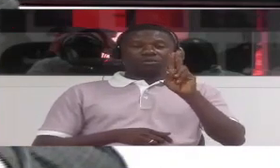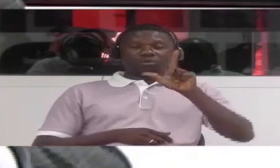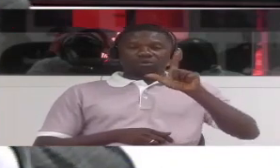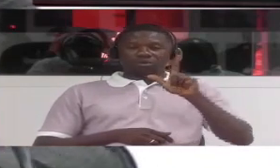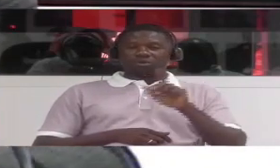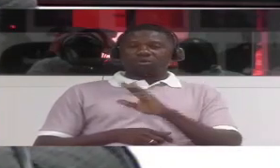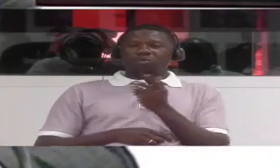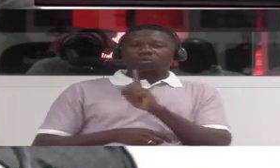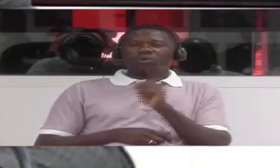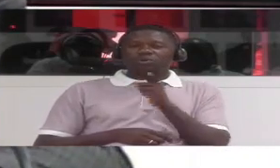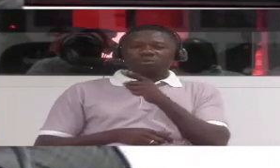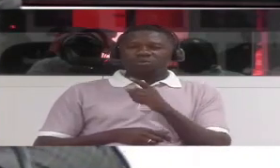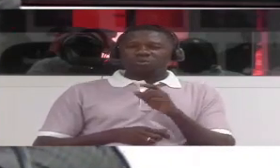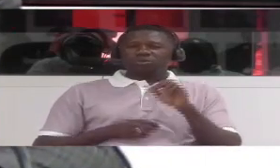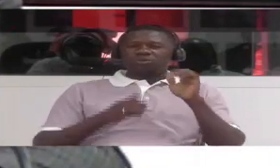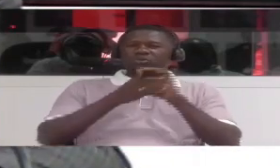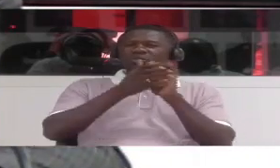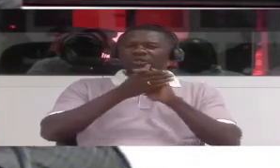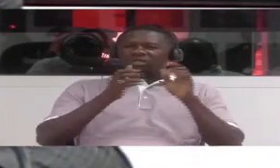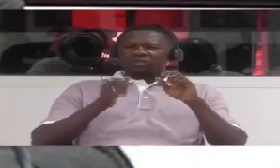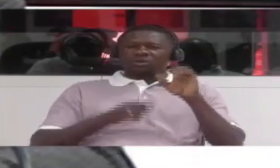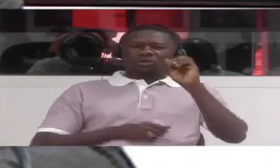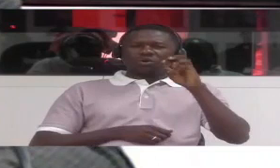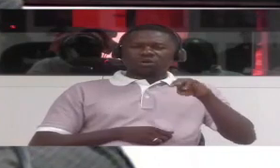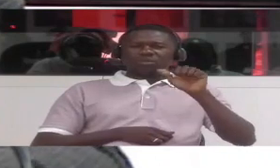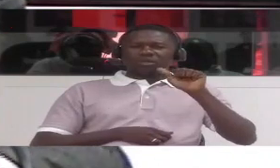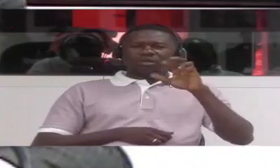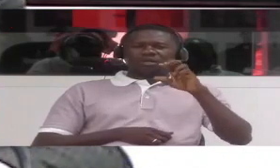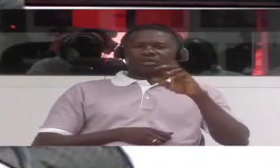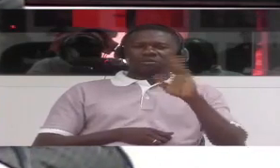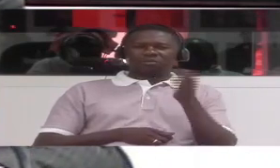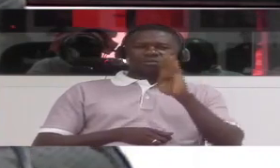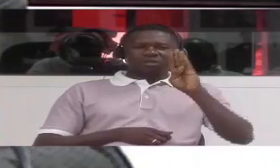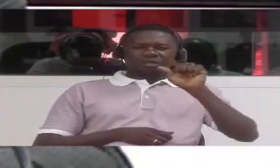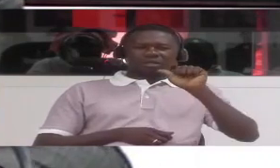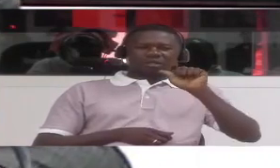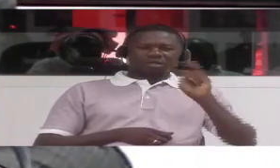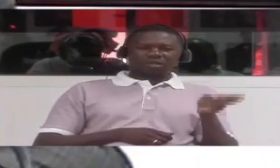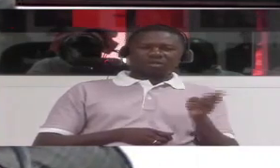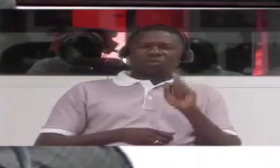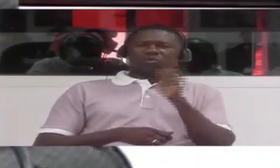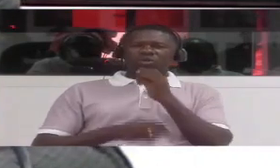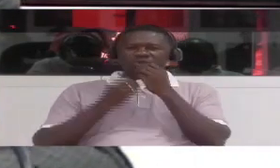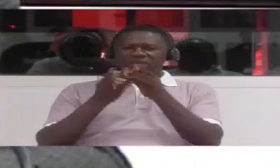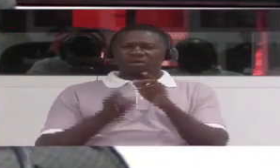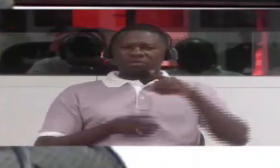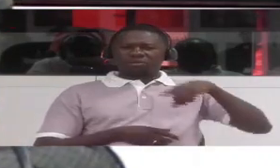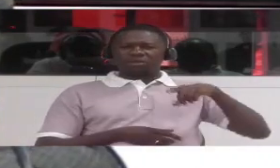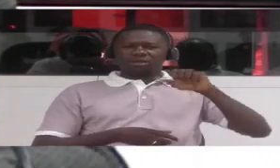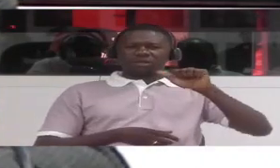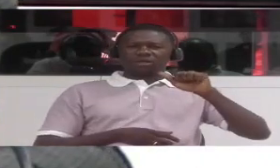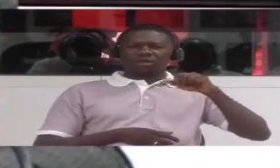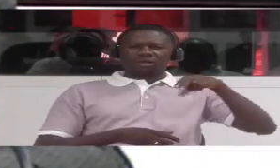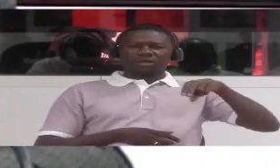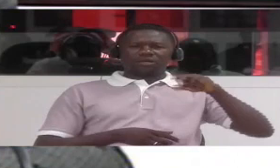what were you congratulating Omar Ba for? And then, you know, why are you congratulating him? What did you tell Pandere? I told him I don't even understand